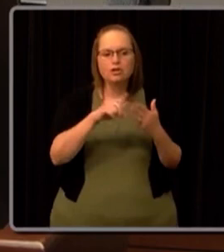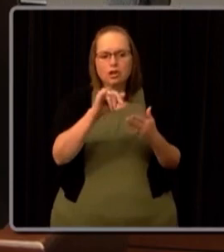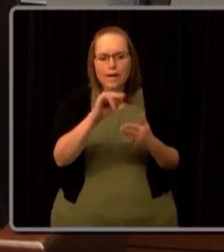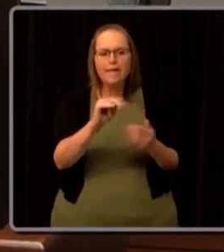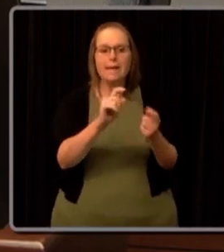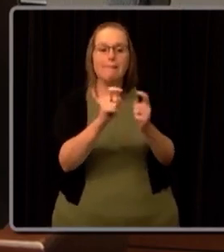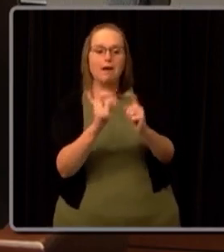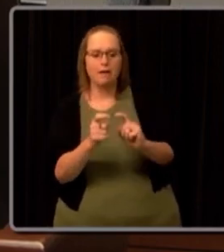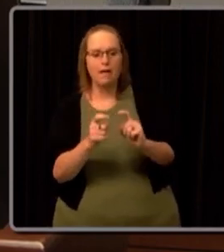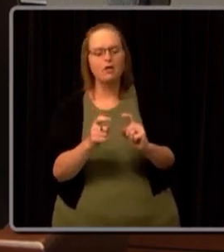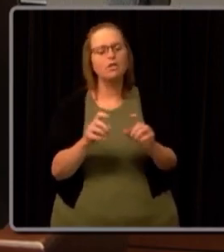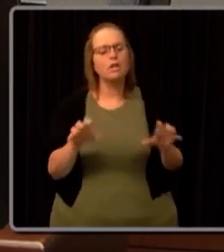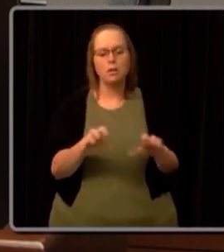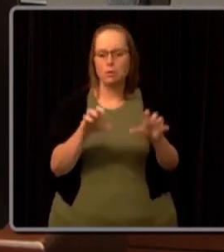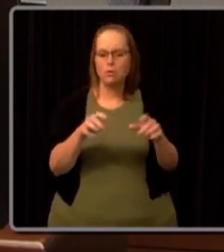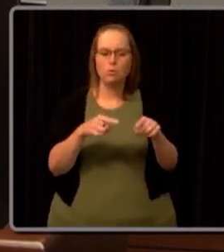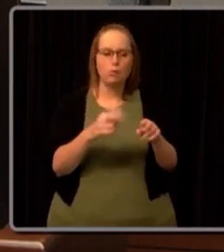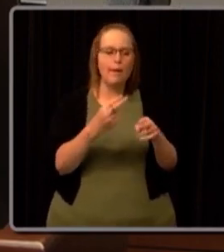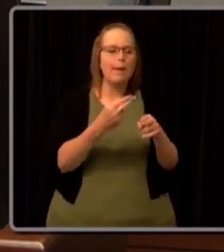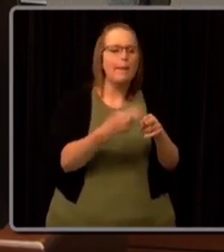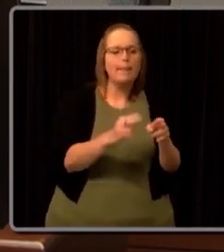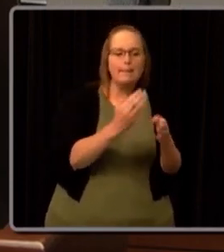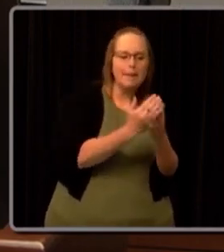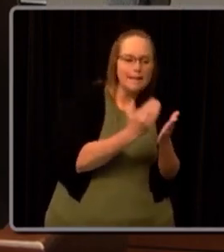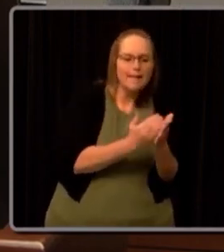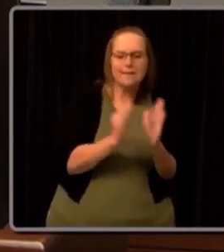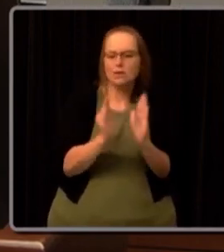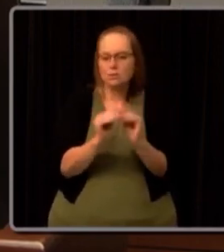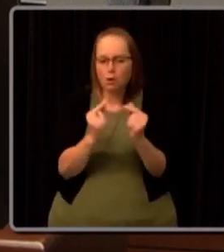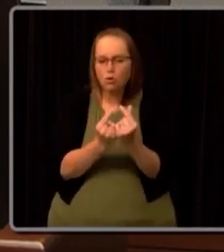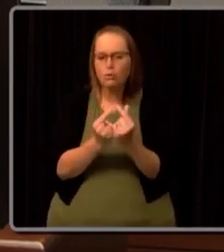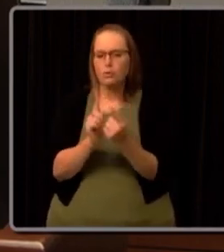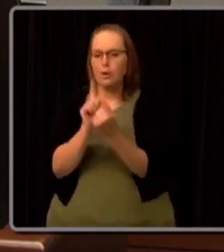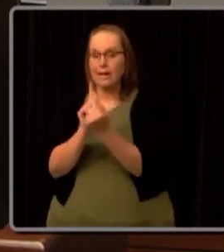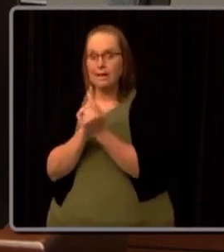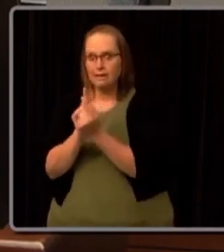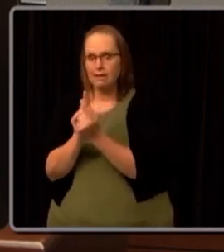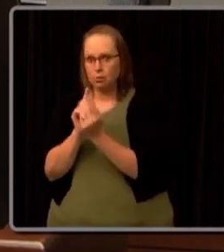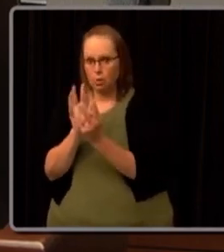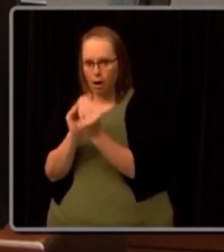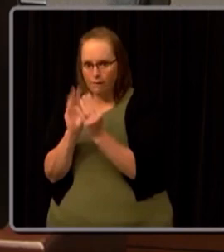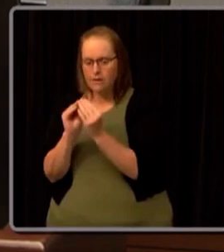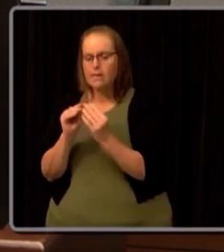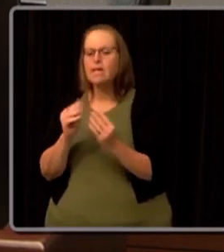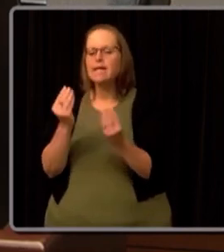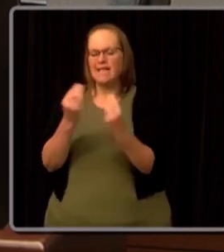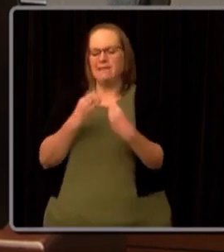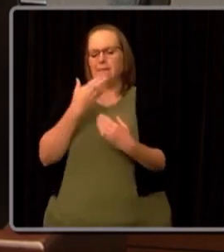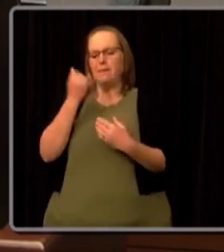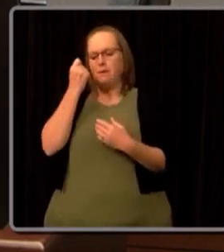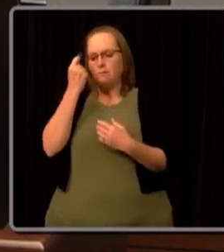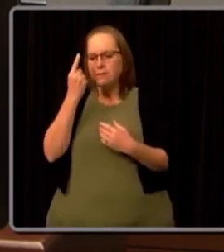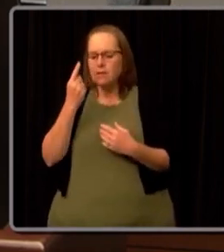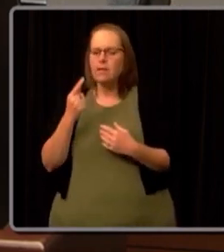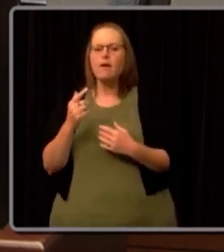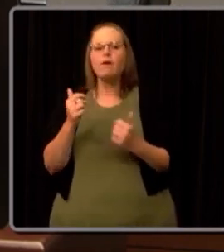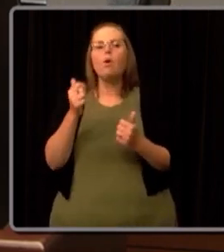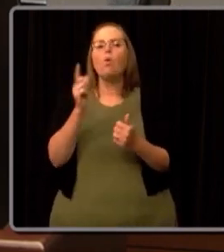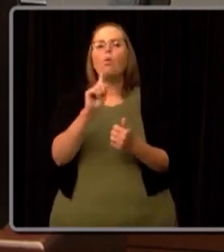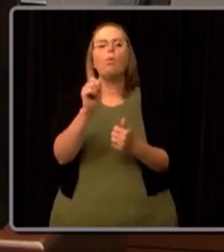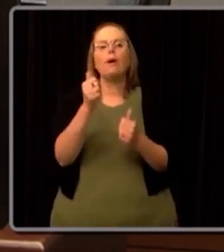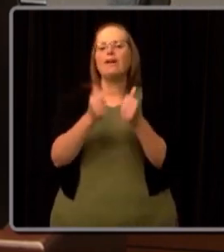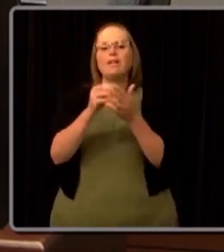times. During the mini lessons, during those small groups, during those individual conferences, it helps me have a better understanding of where my students are